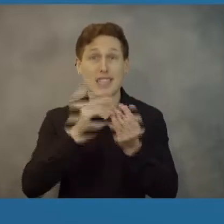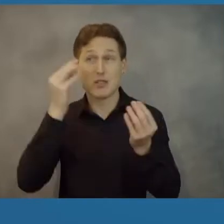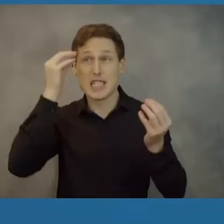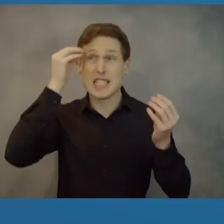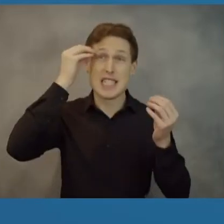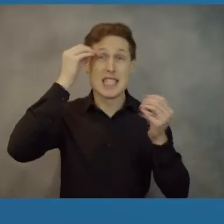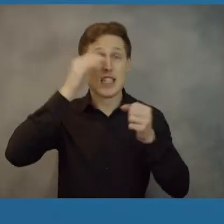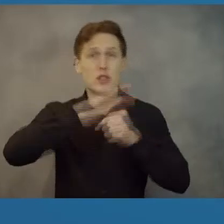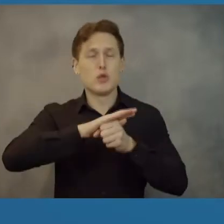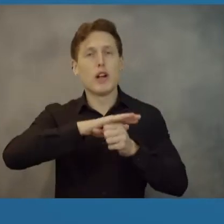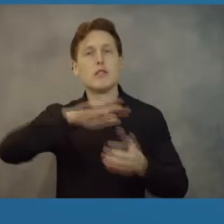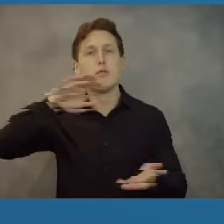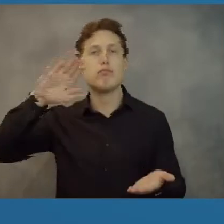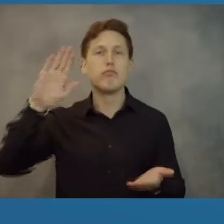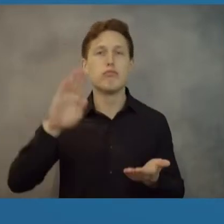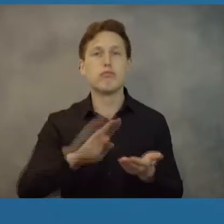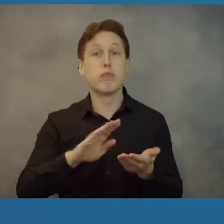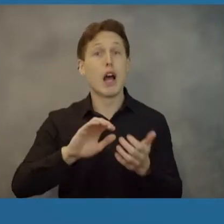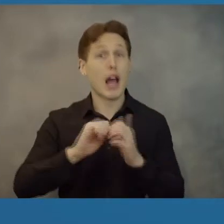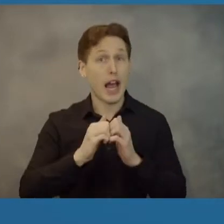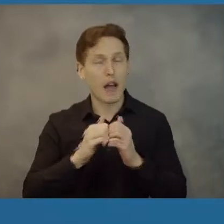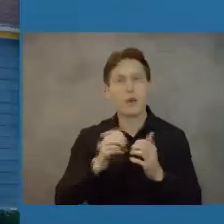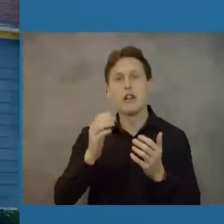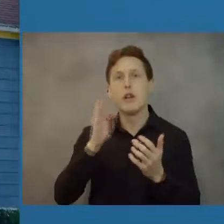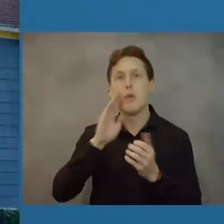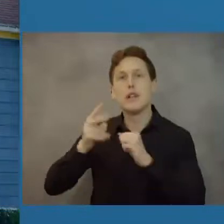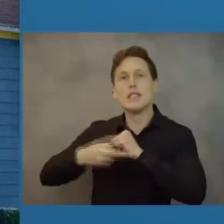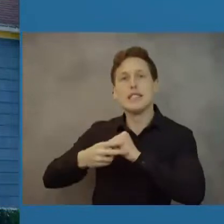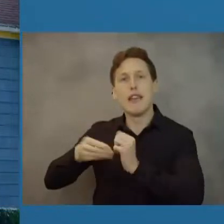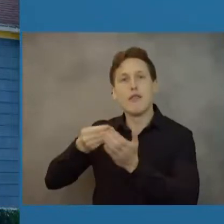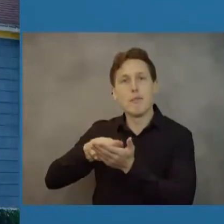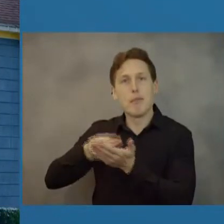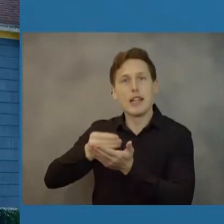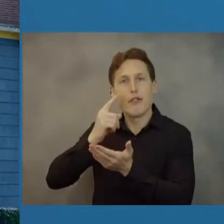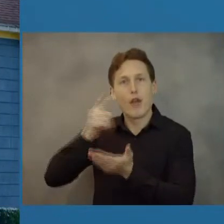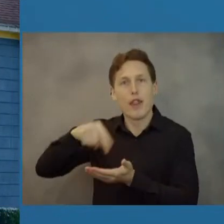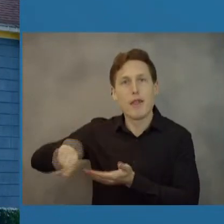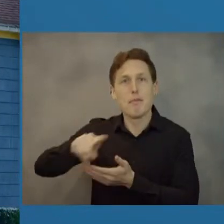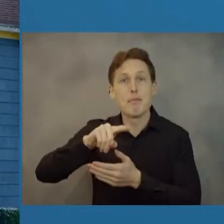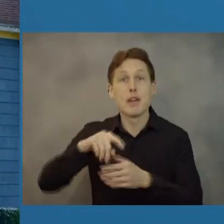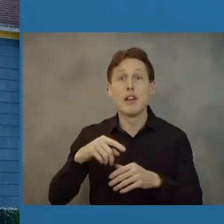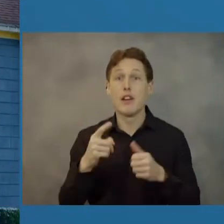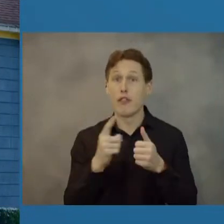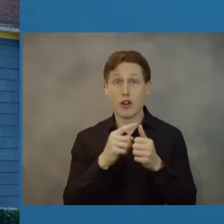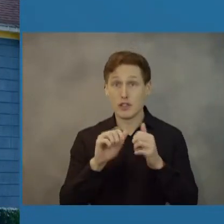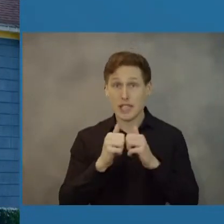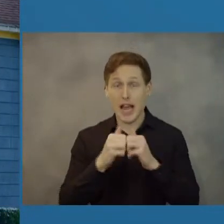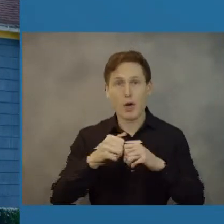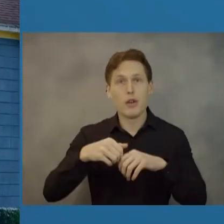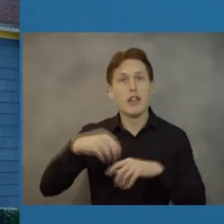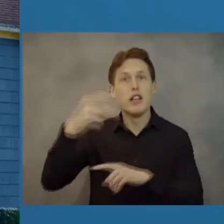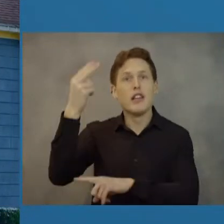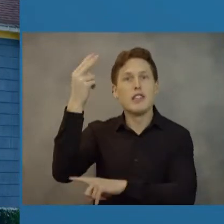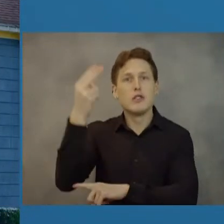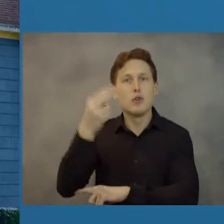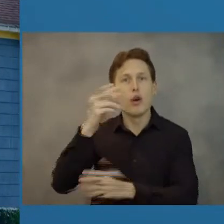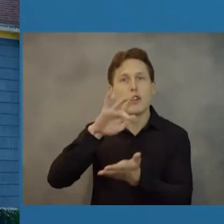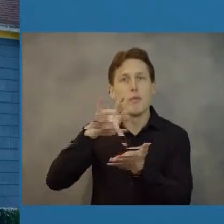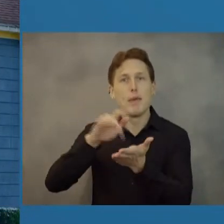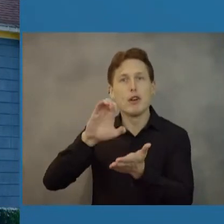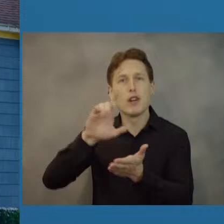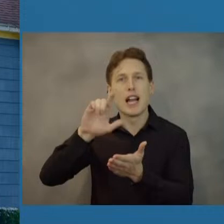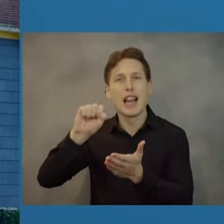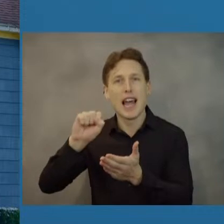money back in their pockets. First, our historic middle-class tax cut, which is bringing rates to their lowest in